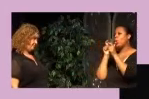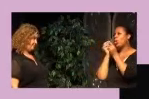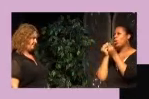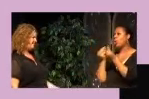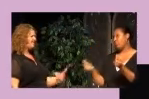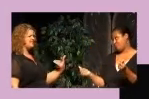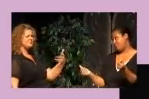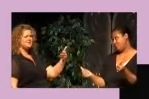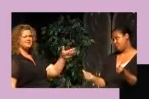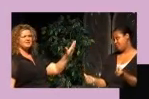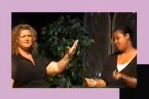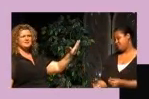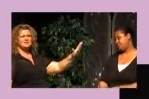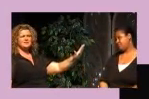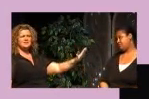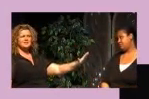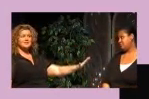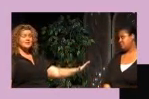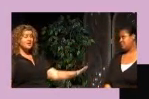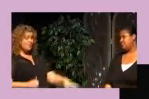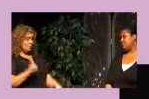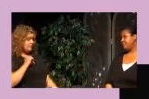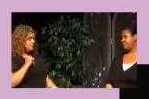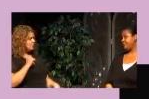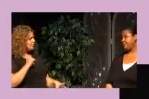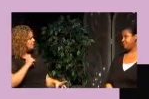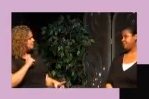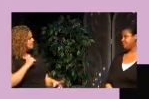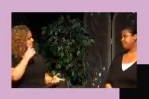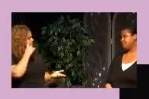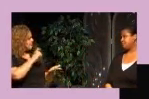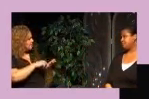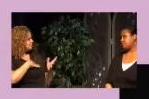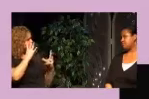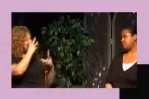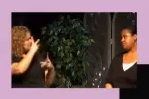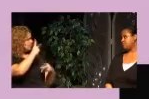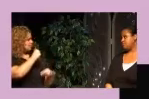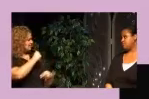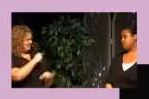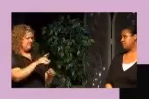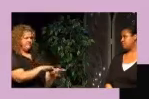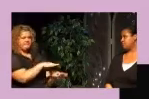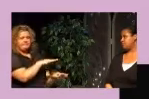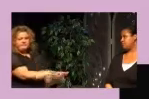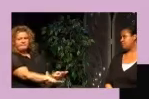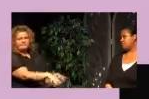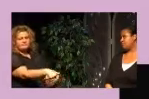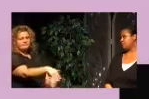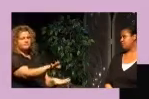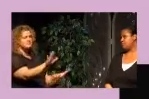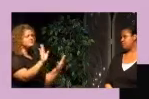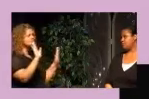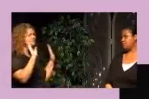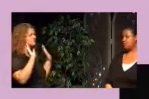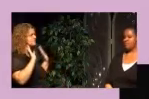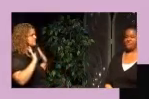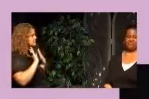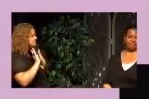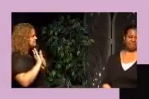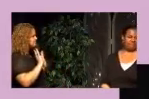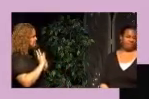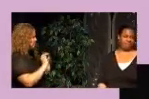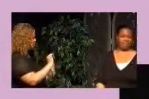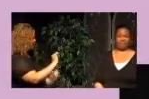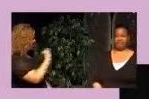Go away. Since you refuse to take pleasure in the sight of me, you are of no further use to me. And I'm not